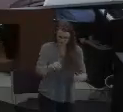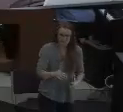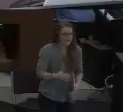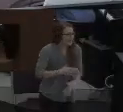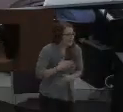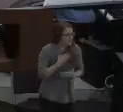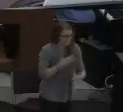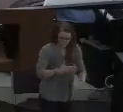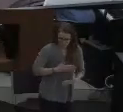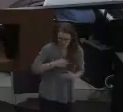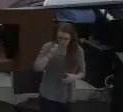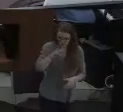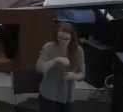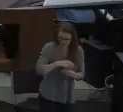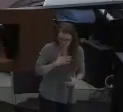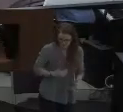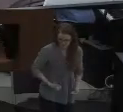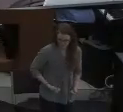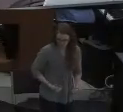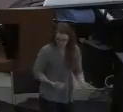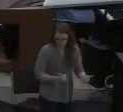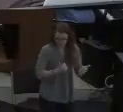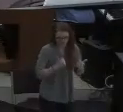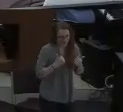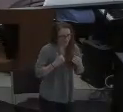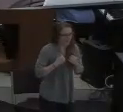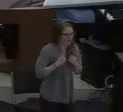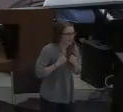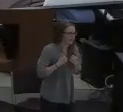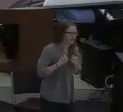praises. I'm so glad you're in my